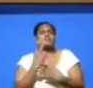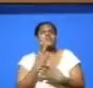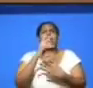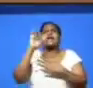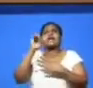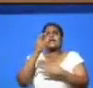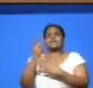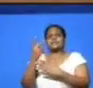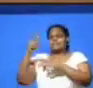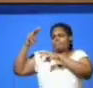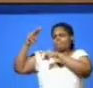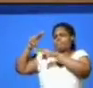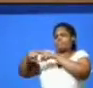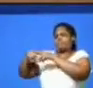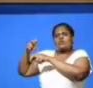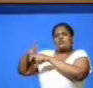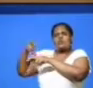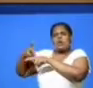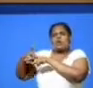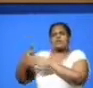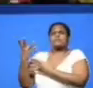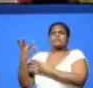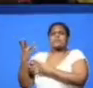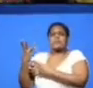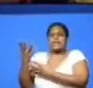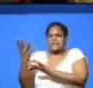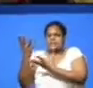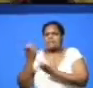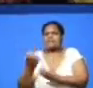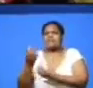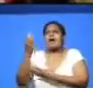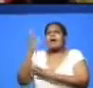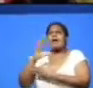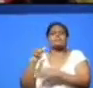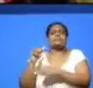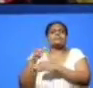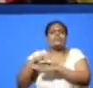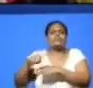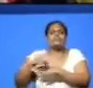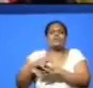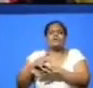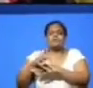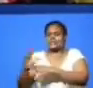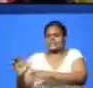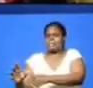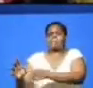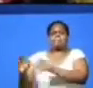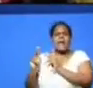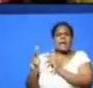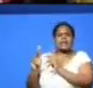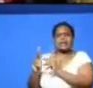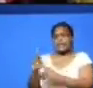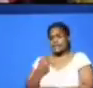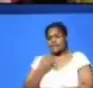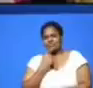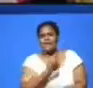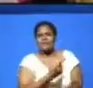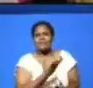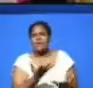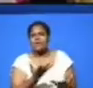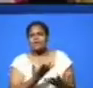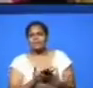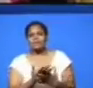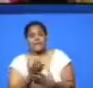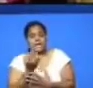rock. And he said, oh man of God, the king said to us, we must bring you back. And